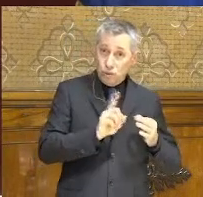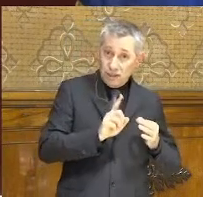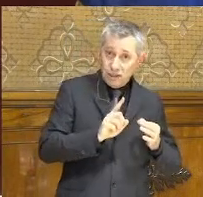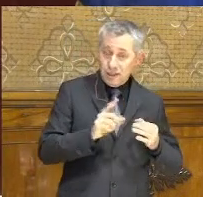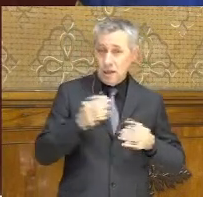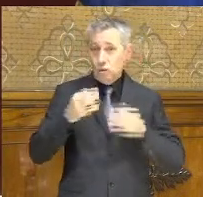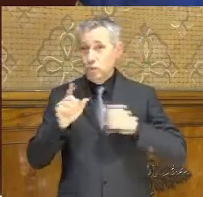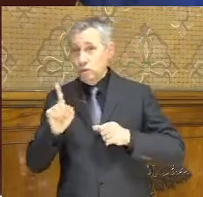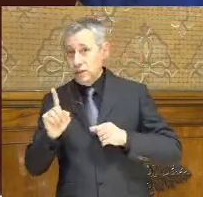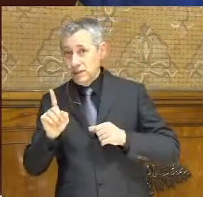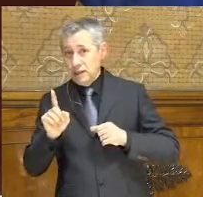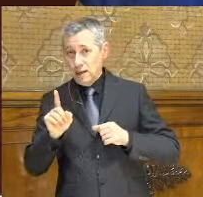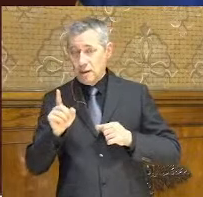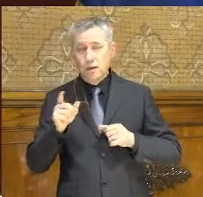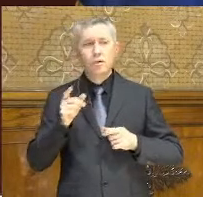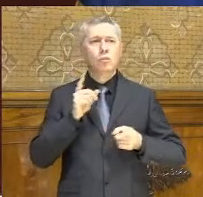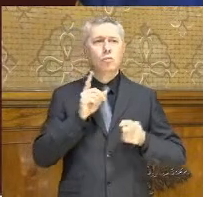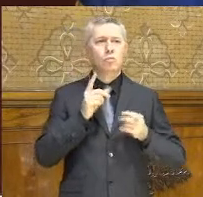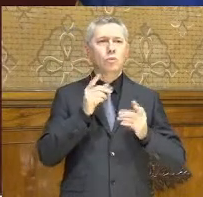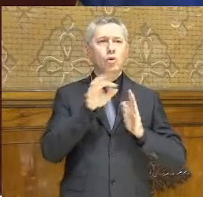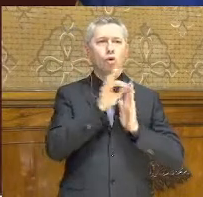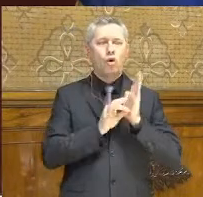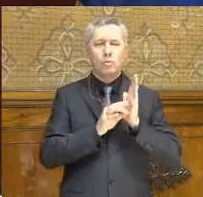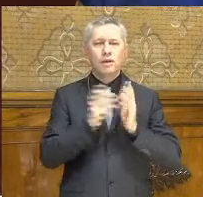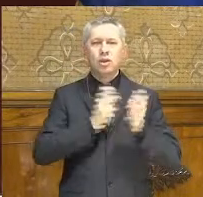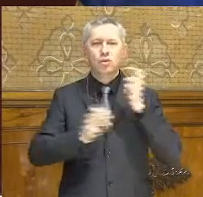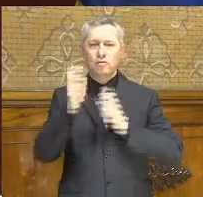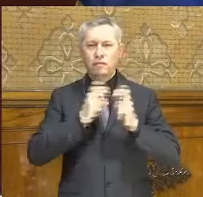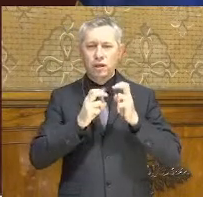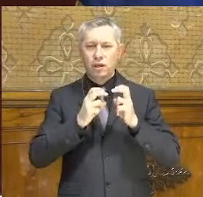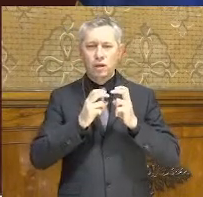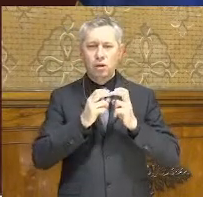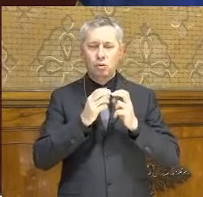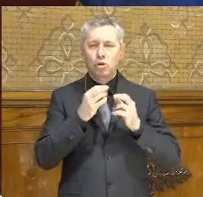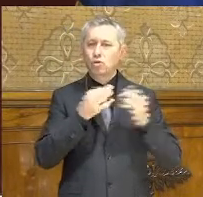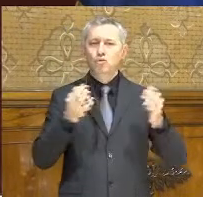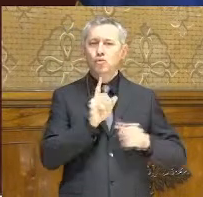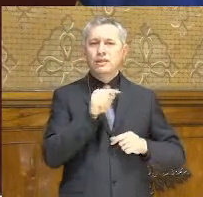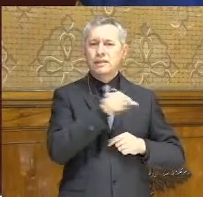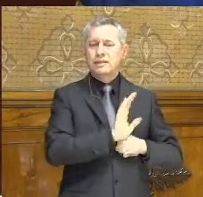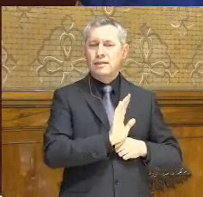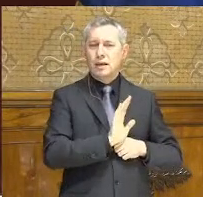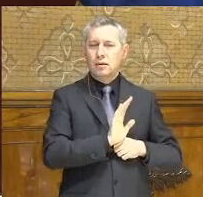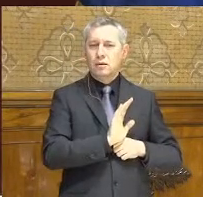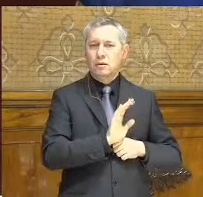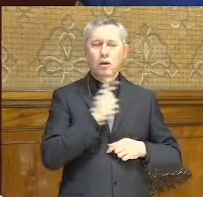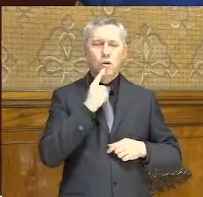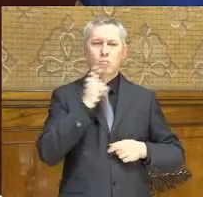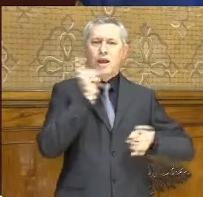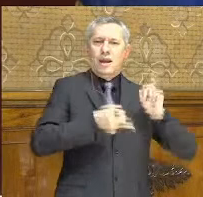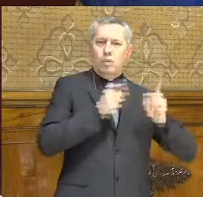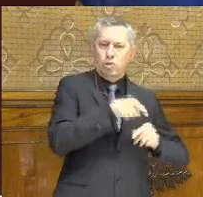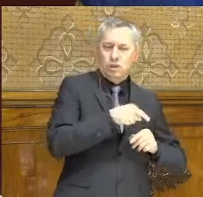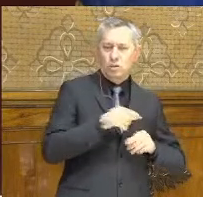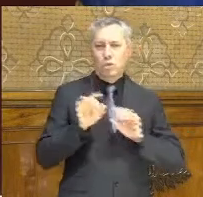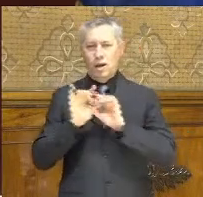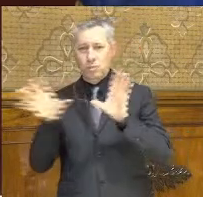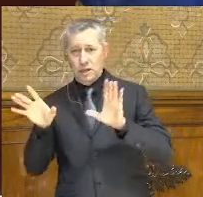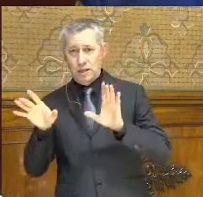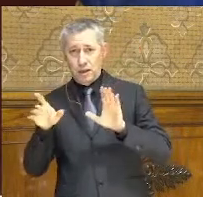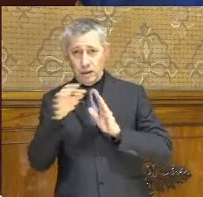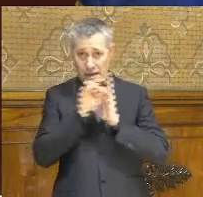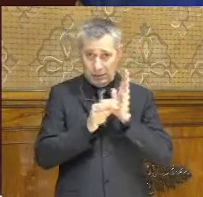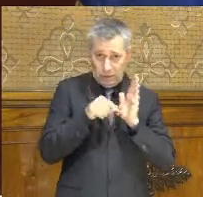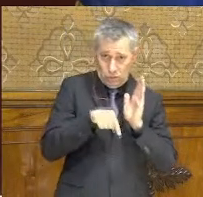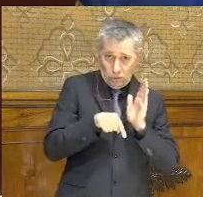us into normative politics. Despotism, not freedom. Moral political